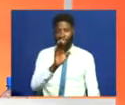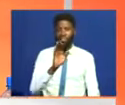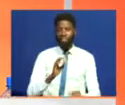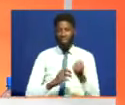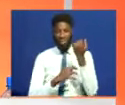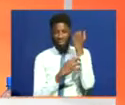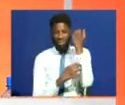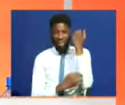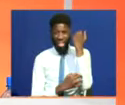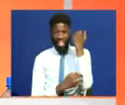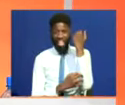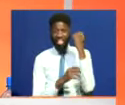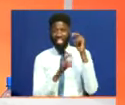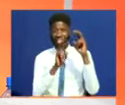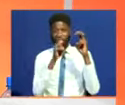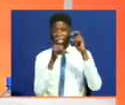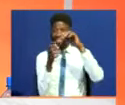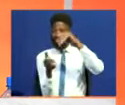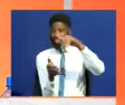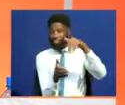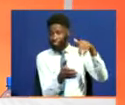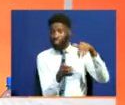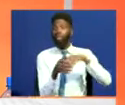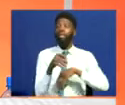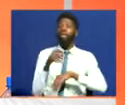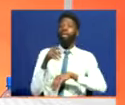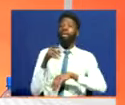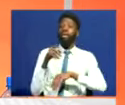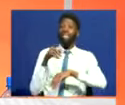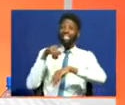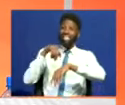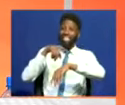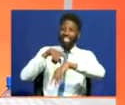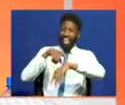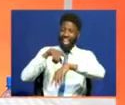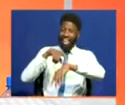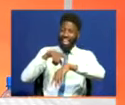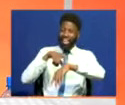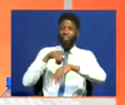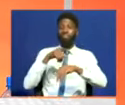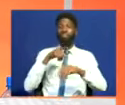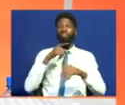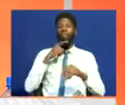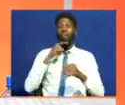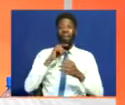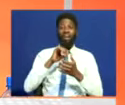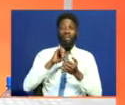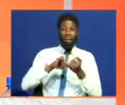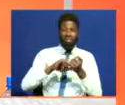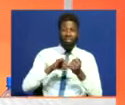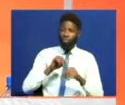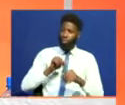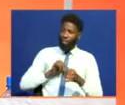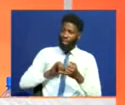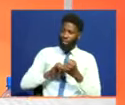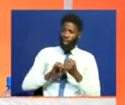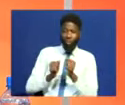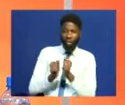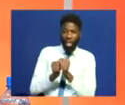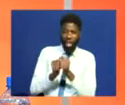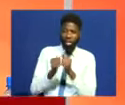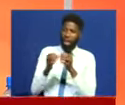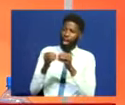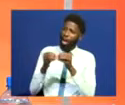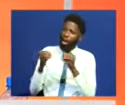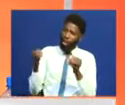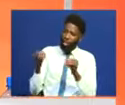issue, when a husband and a wife have stayed for the longest, we've seen these cases, these domestic violence cases, and they end up, you know,